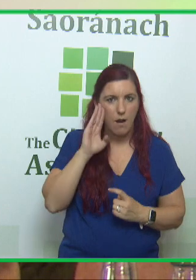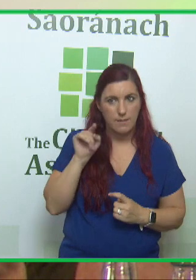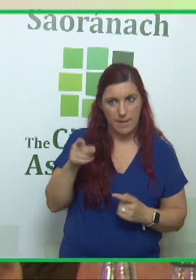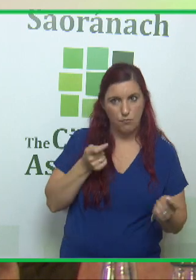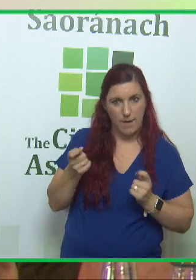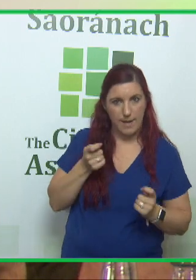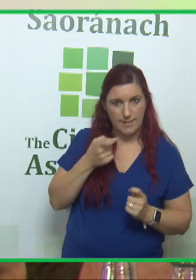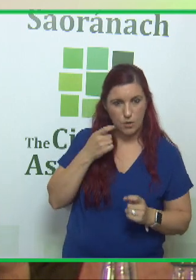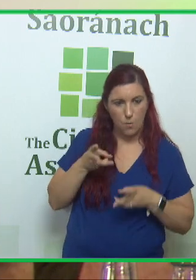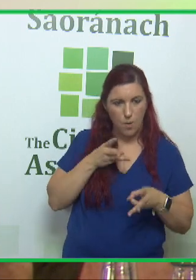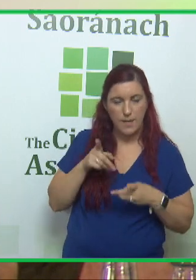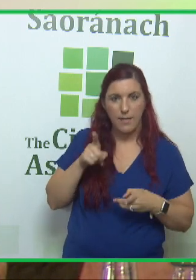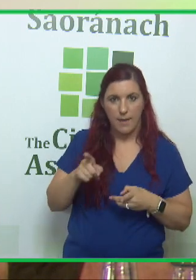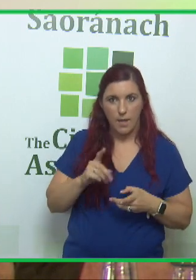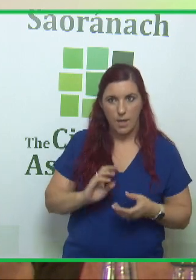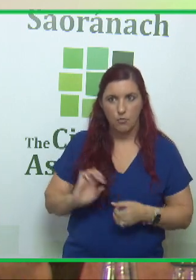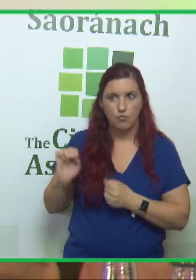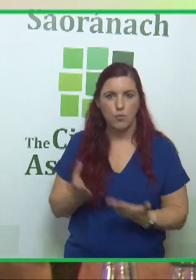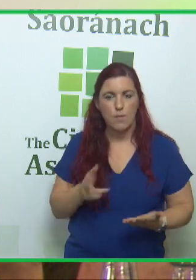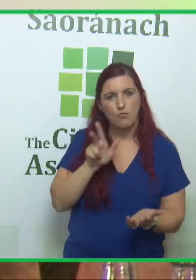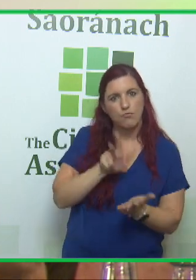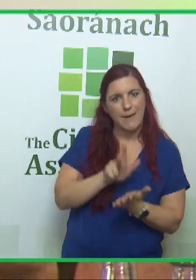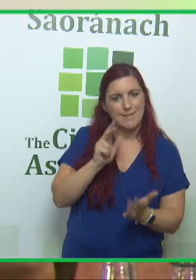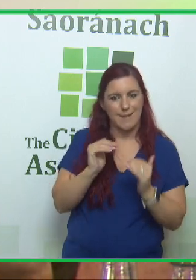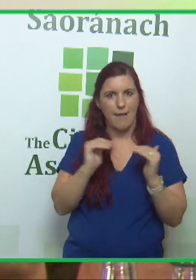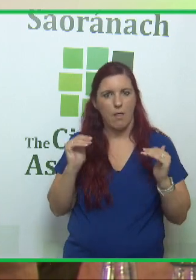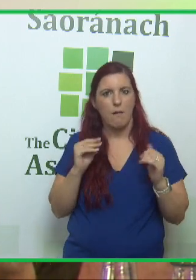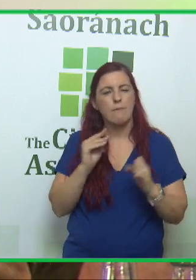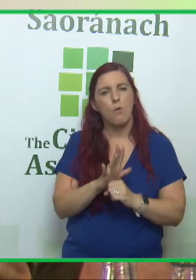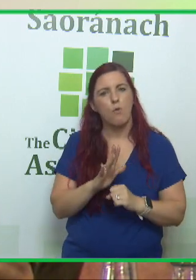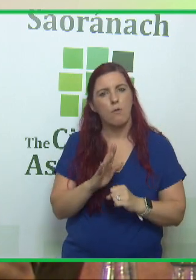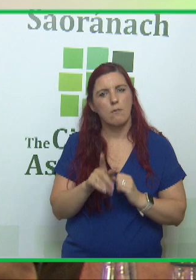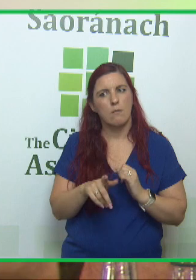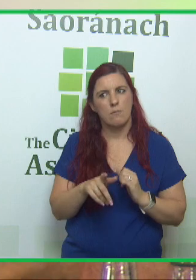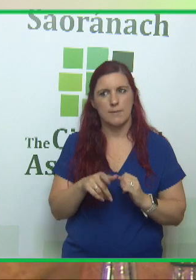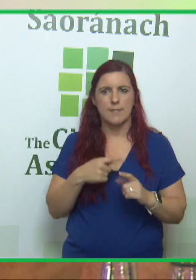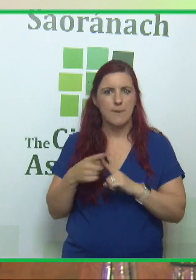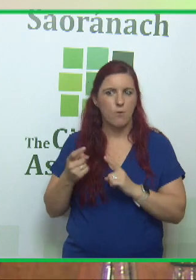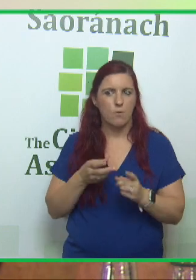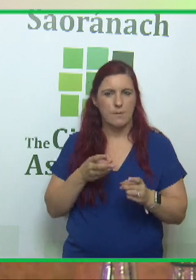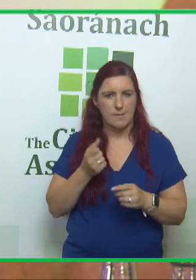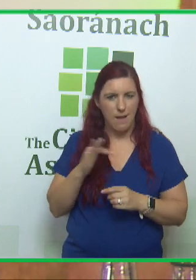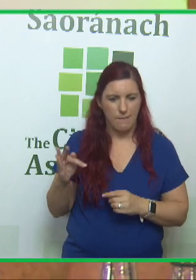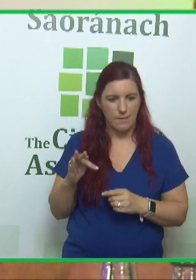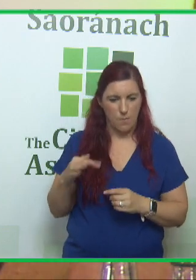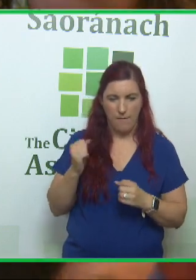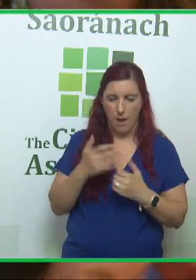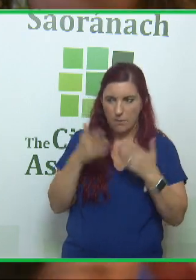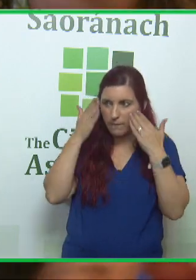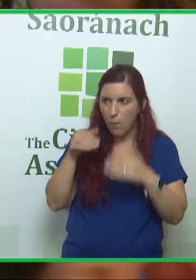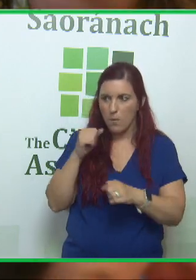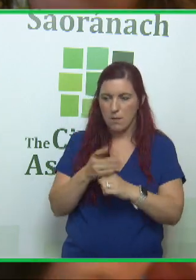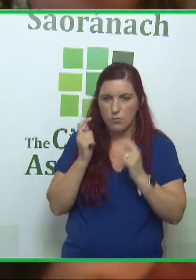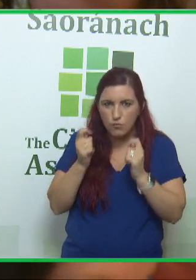a accredited status for project workers, and the supervision programme for that has just been set up at the moment. So there's a real emphasis on that, and there